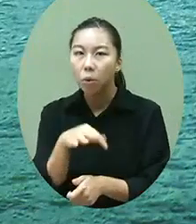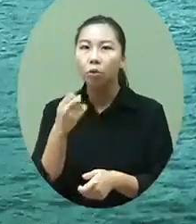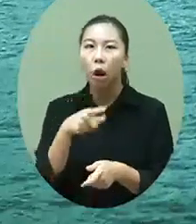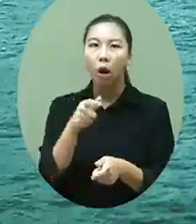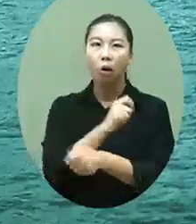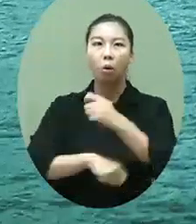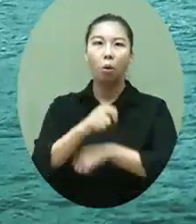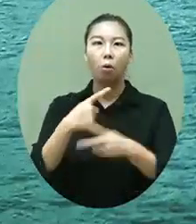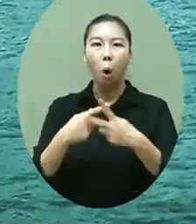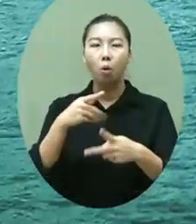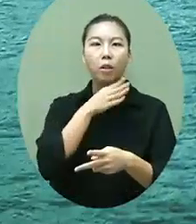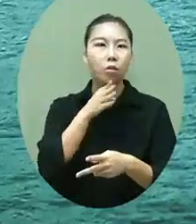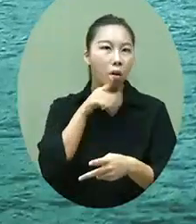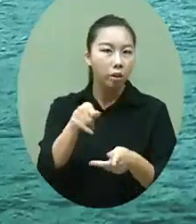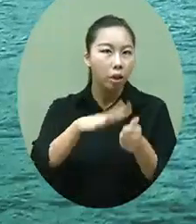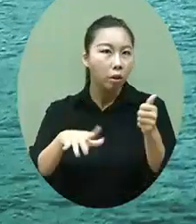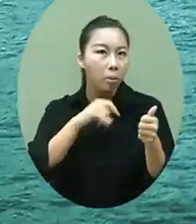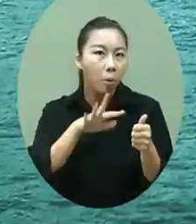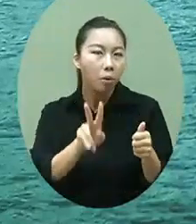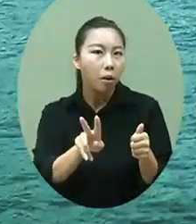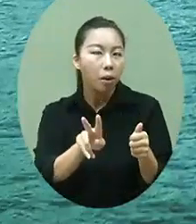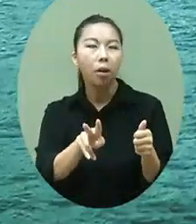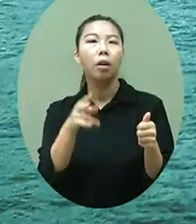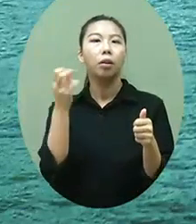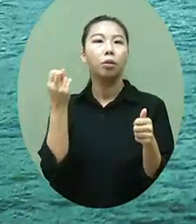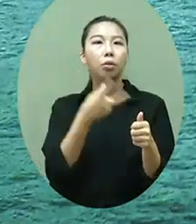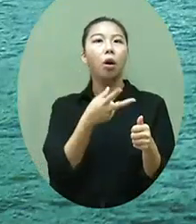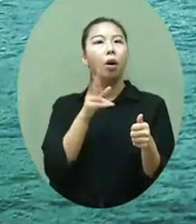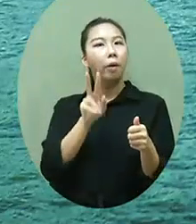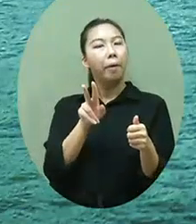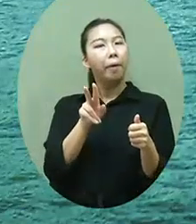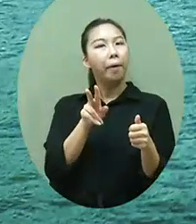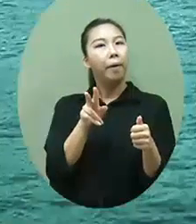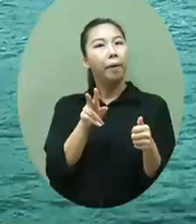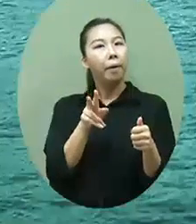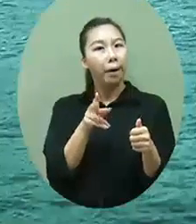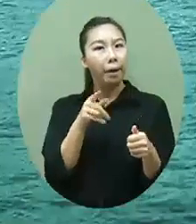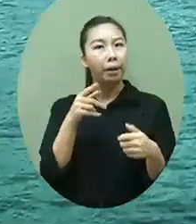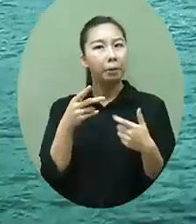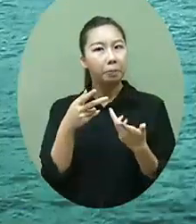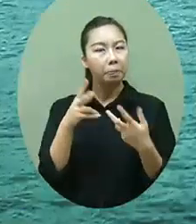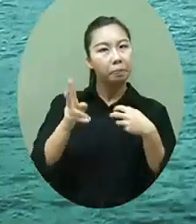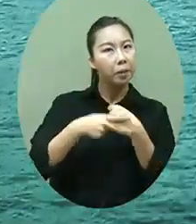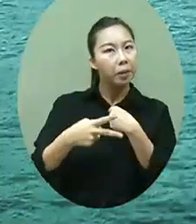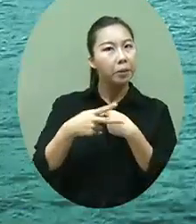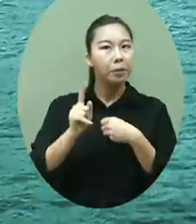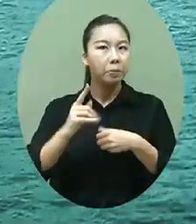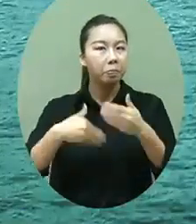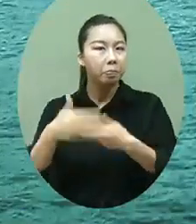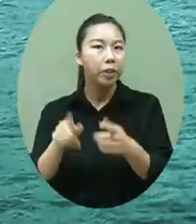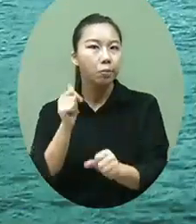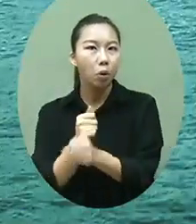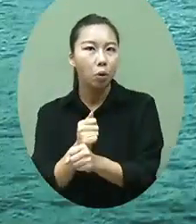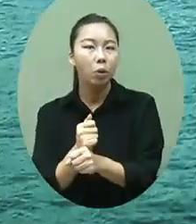market, and then decide on what would be the second tranche of the ESS. So it's too early to